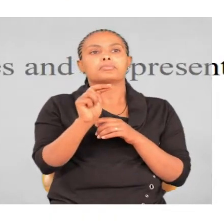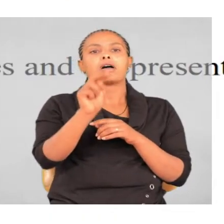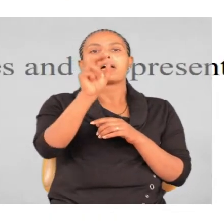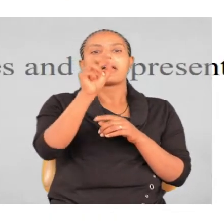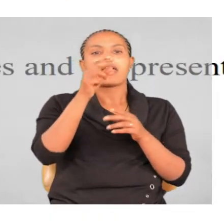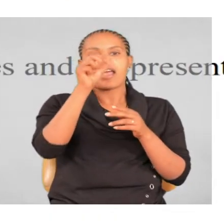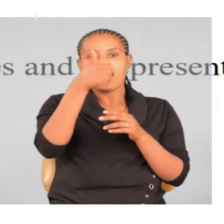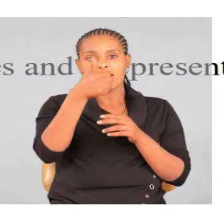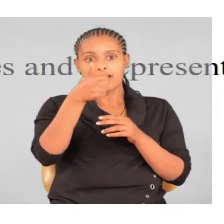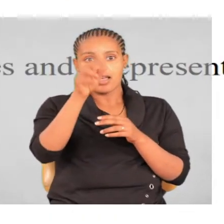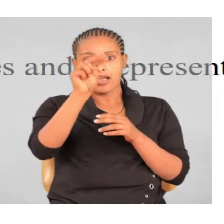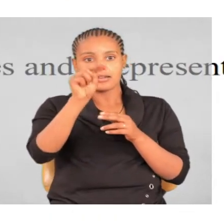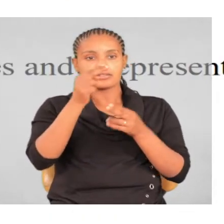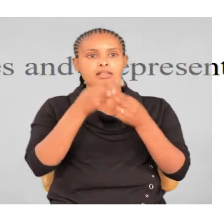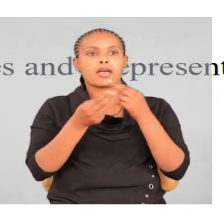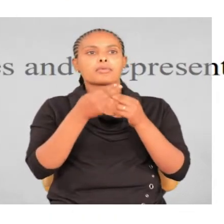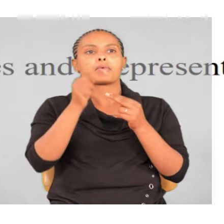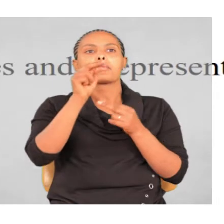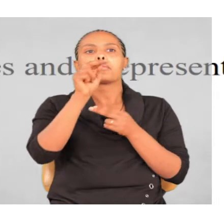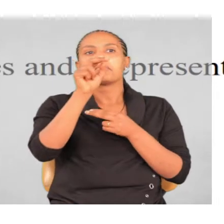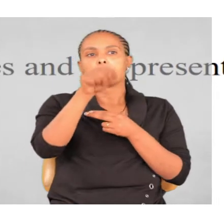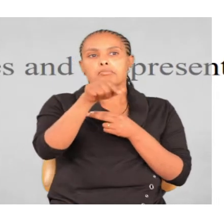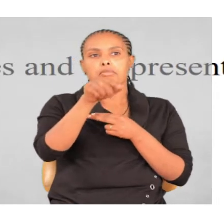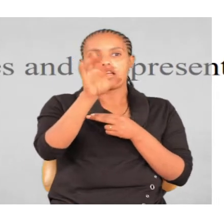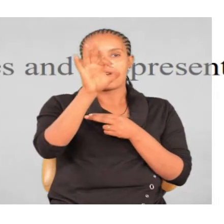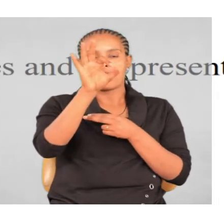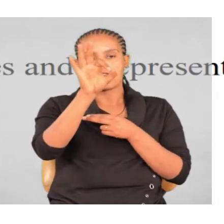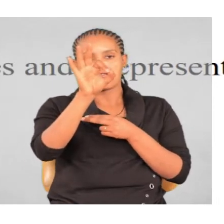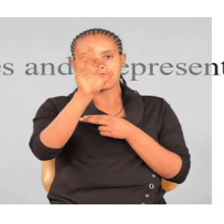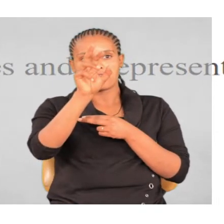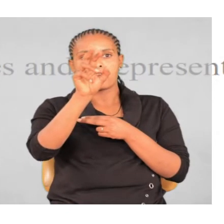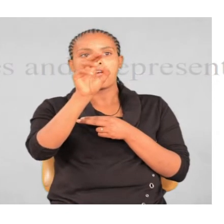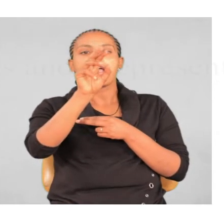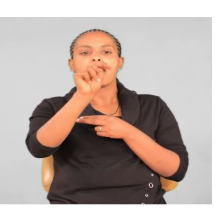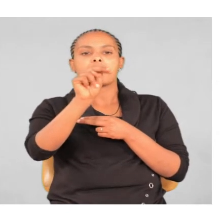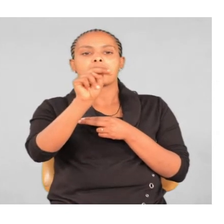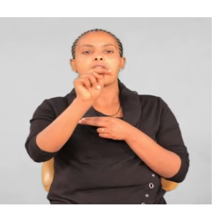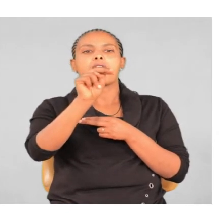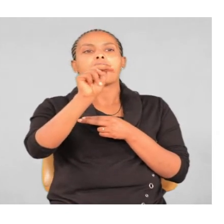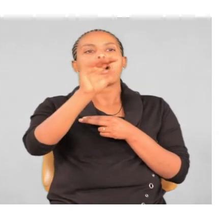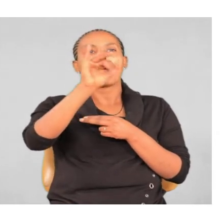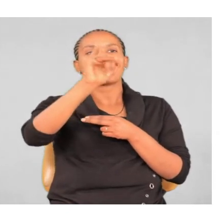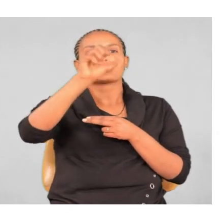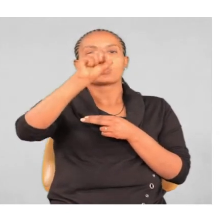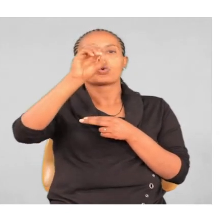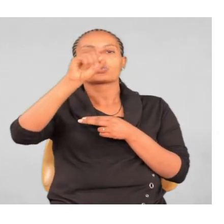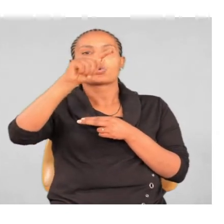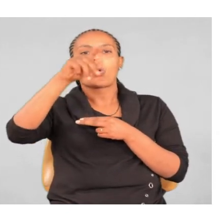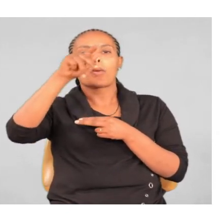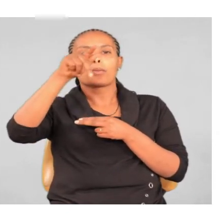n times percent abundance n isotope.